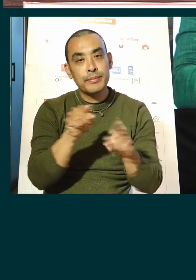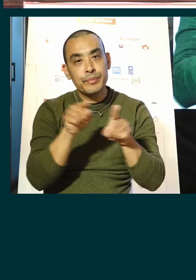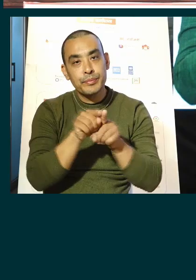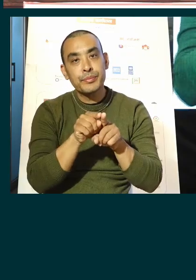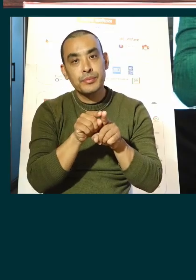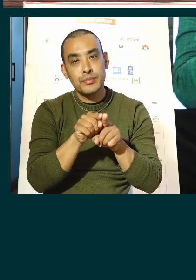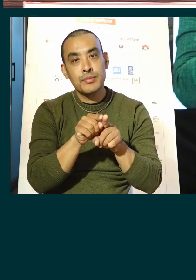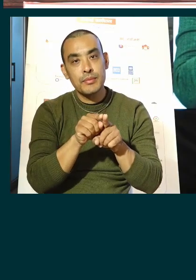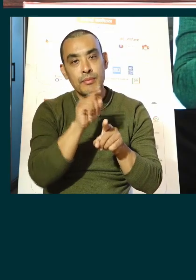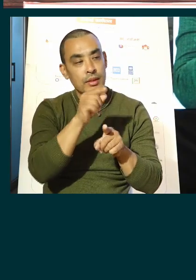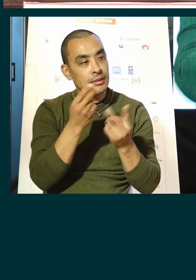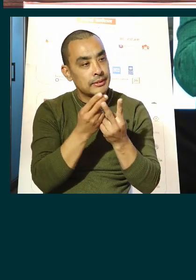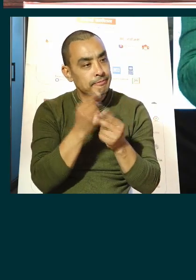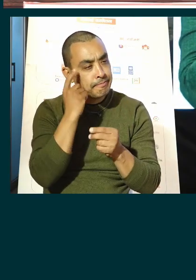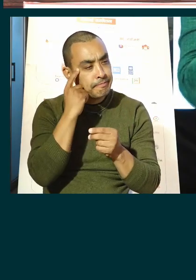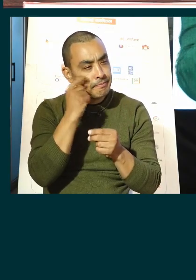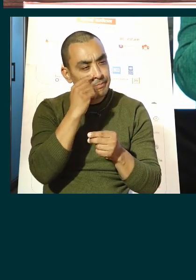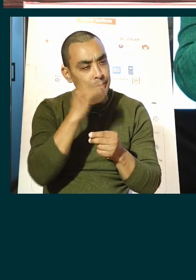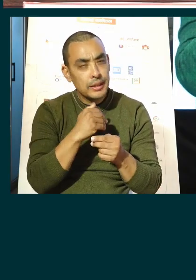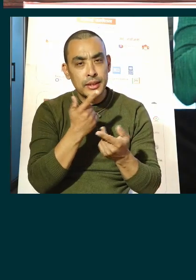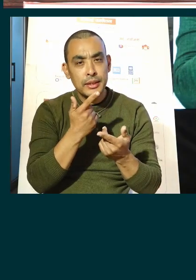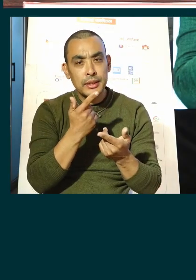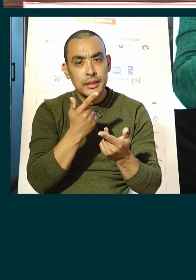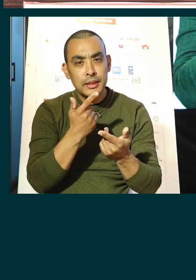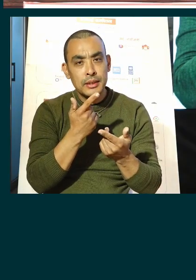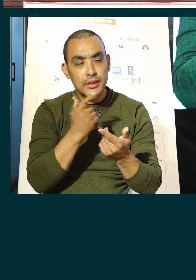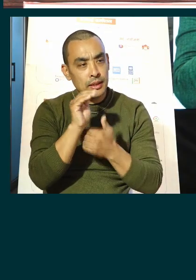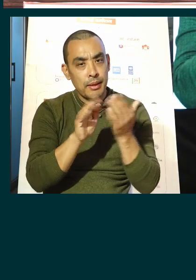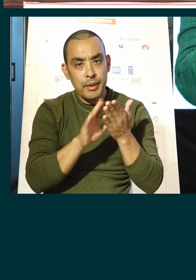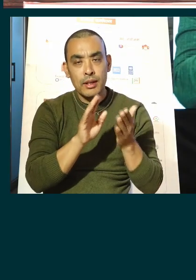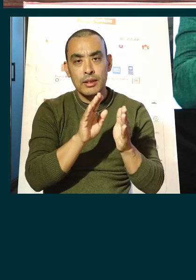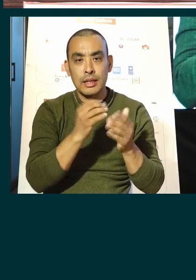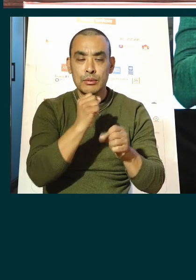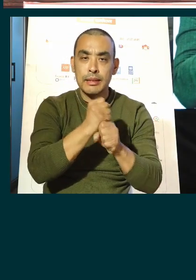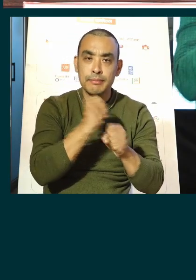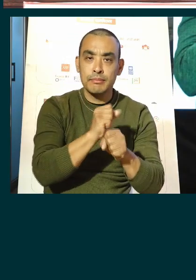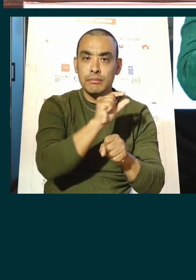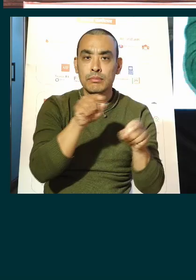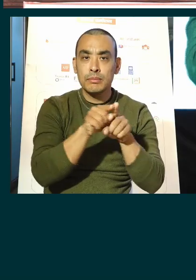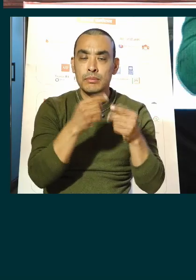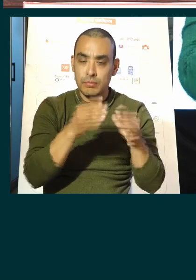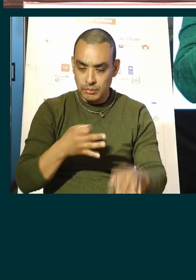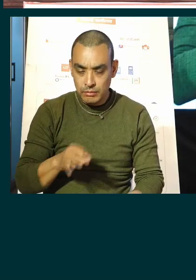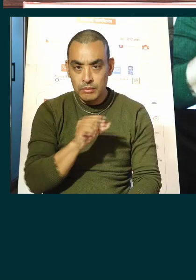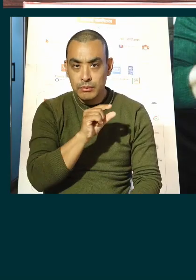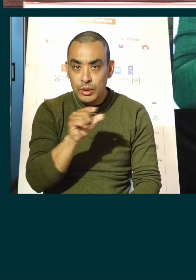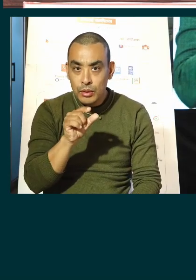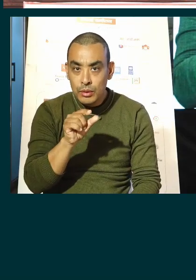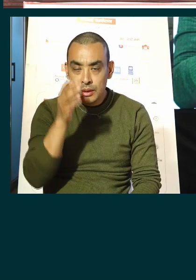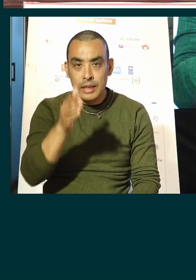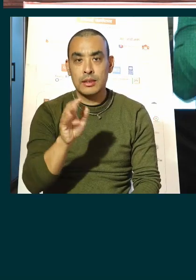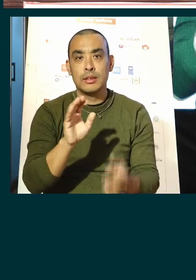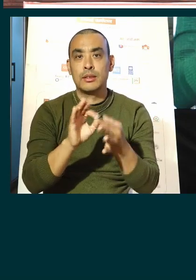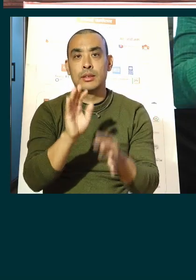sister-in-law was feeling very sad because she bought the new sari and everything to perform the ritual. Then menstruation came and she couldn't perform,